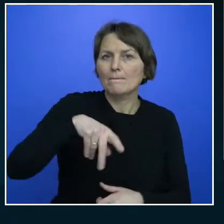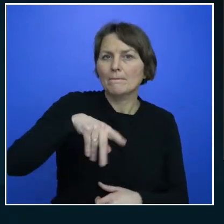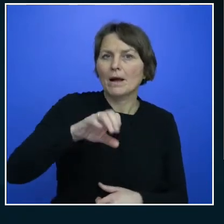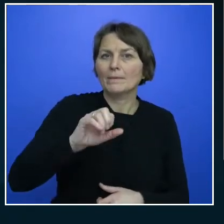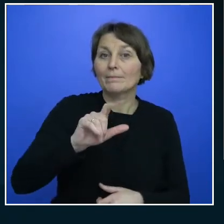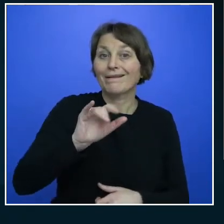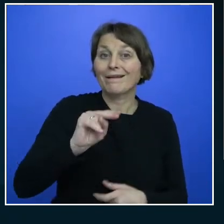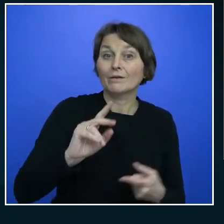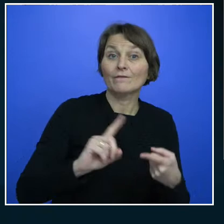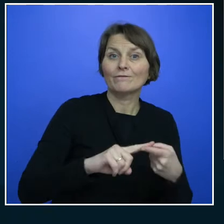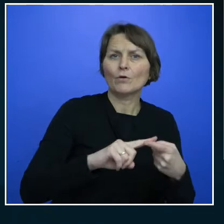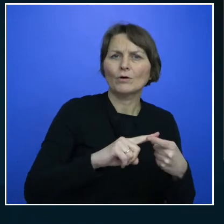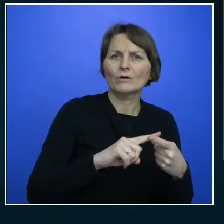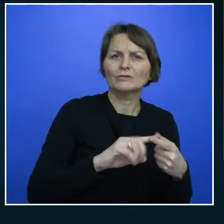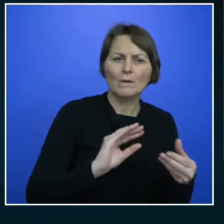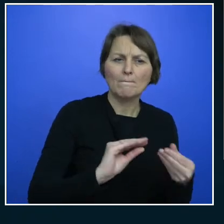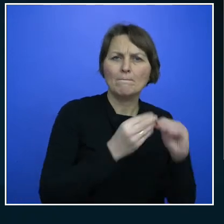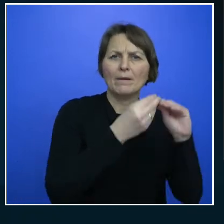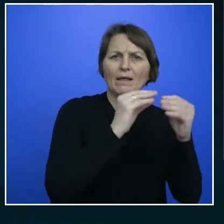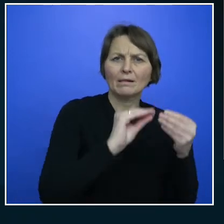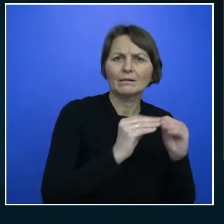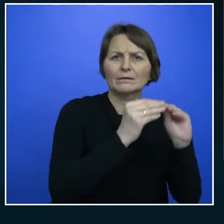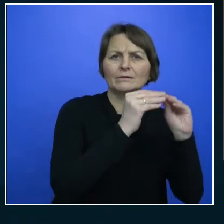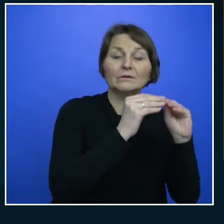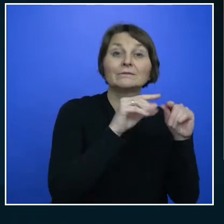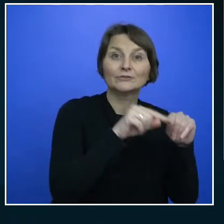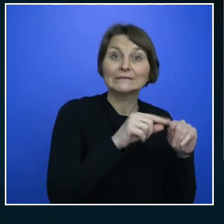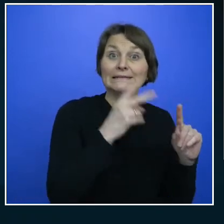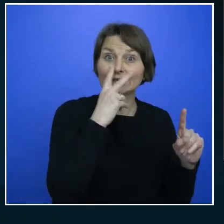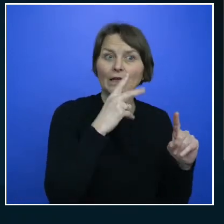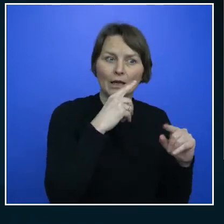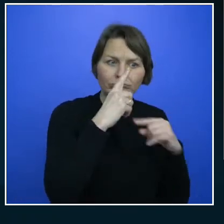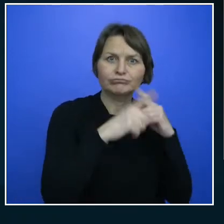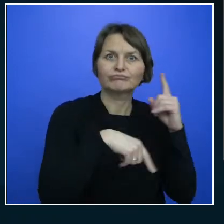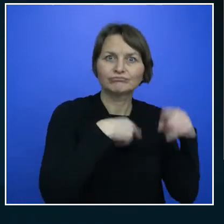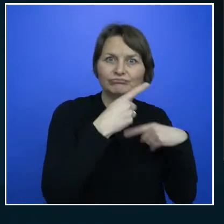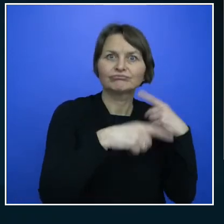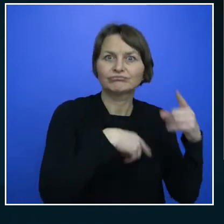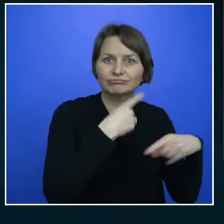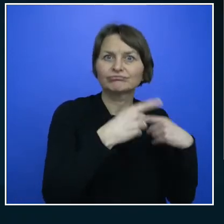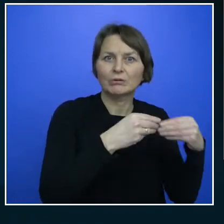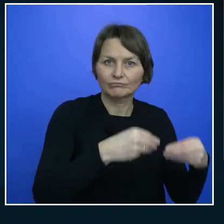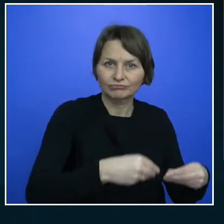look, I see that it's now running, or queued at least.